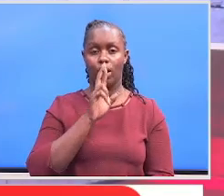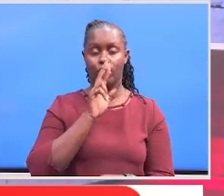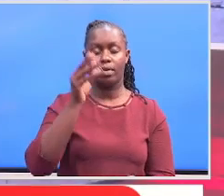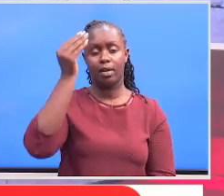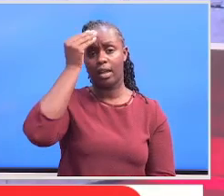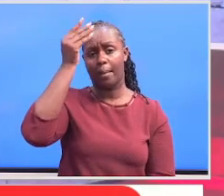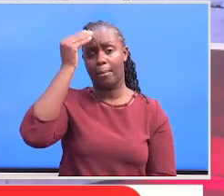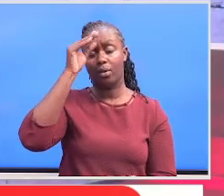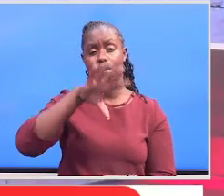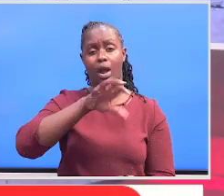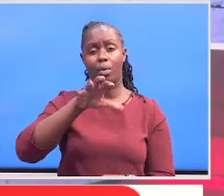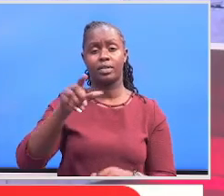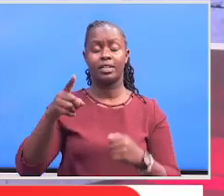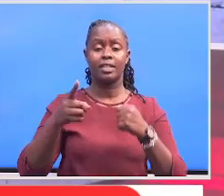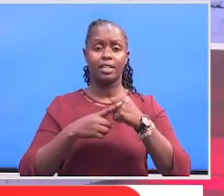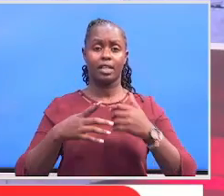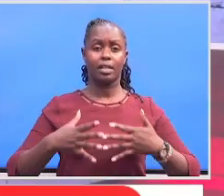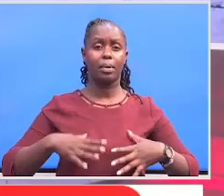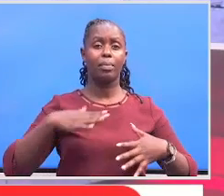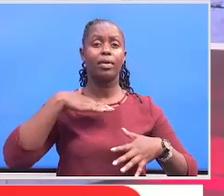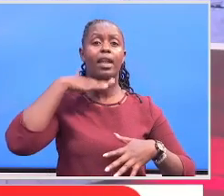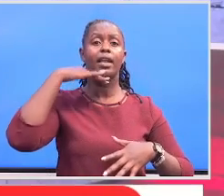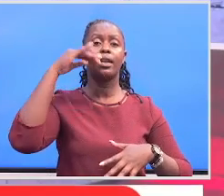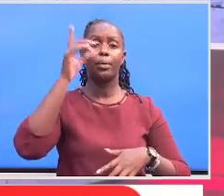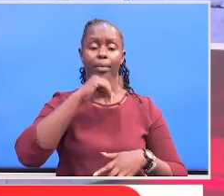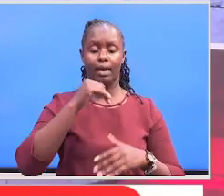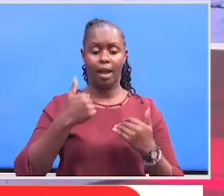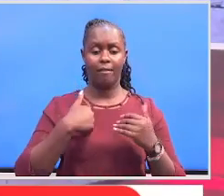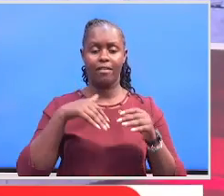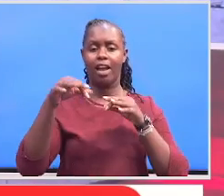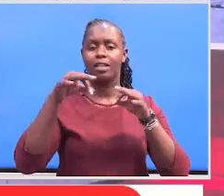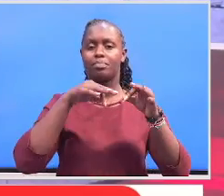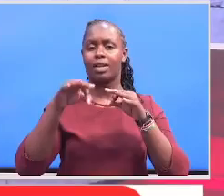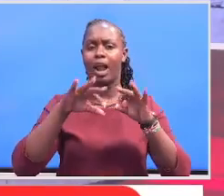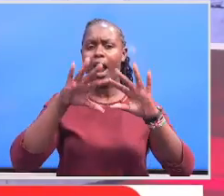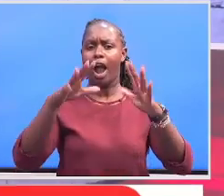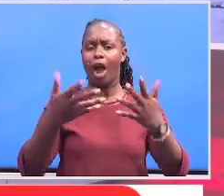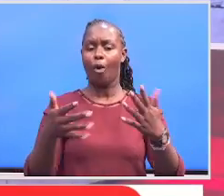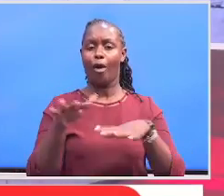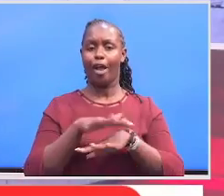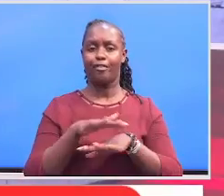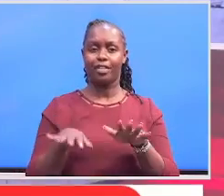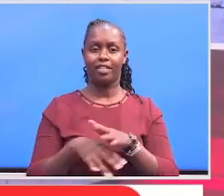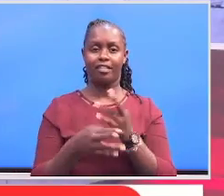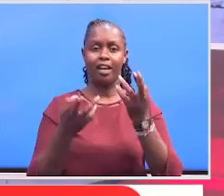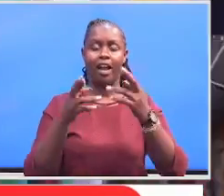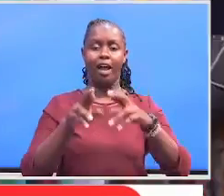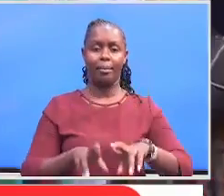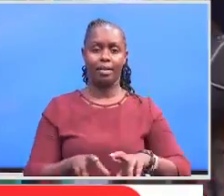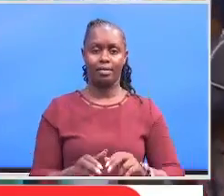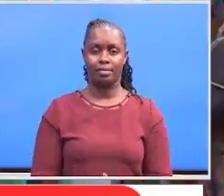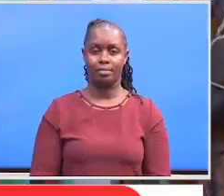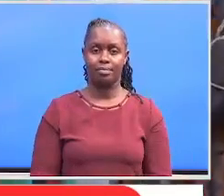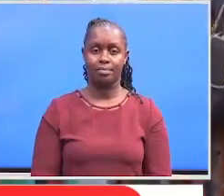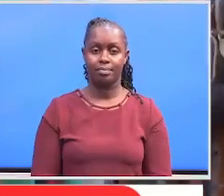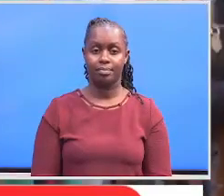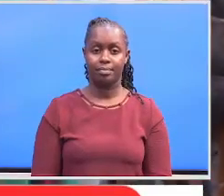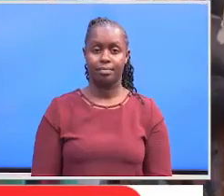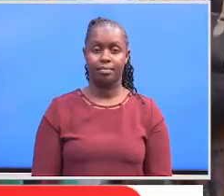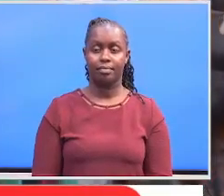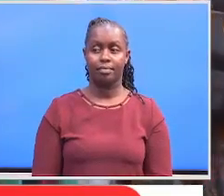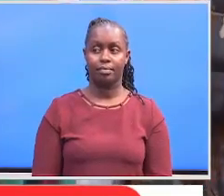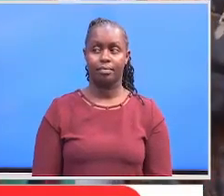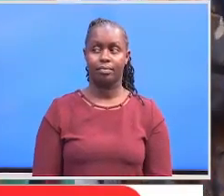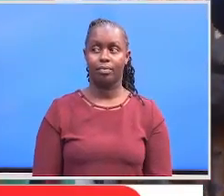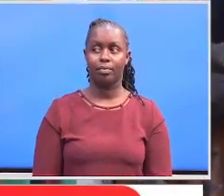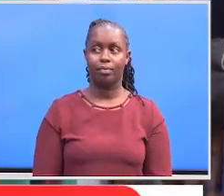six people at a wedding yesterday have narrated how their ordeal occurred. Let's get more from Wanju Sustin.